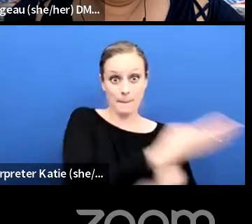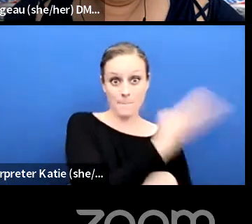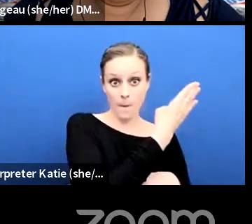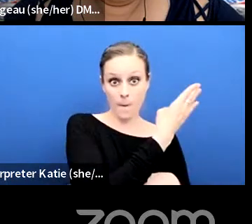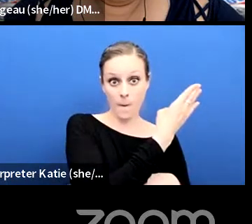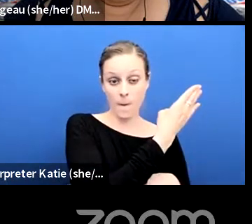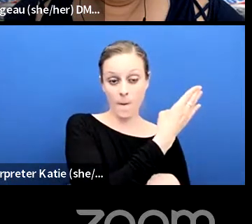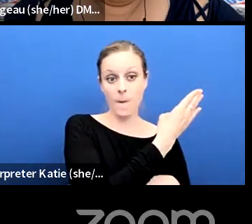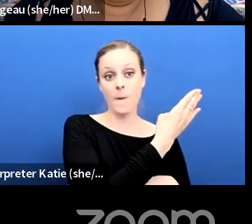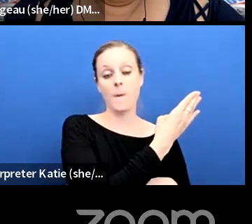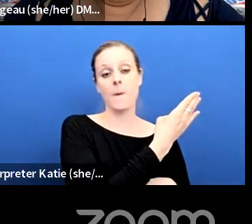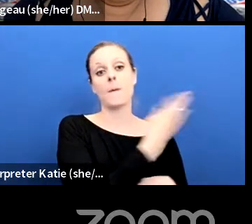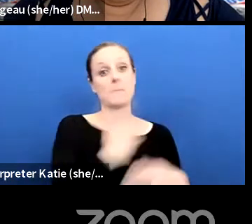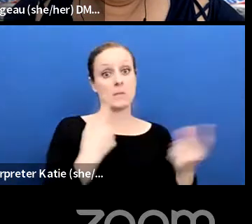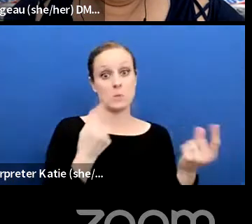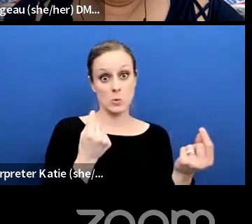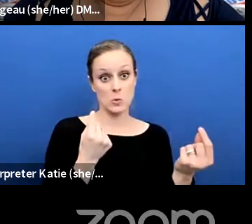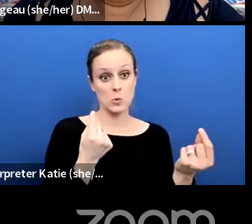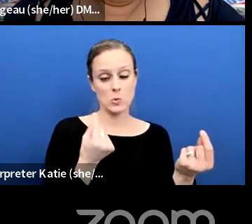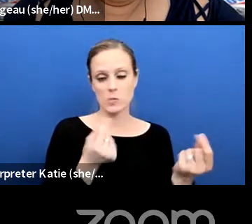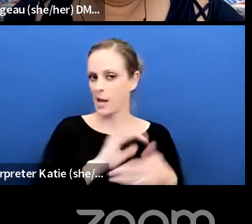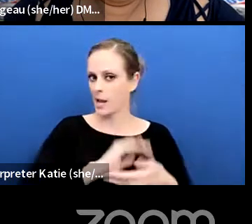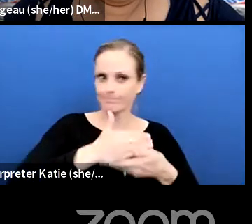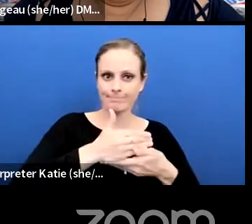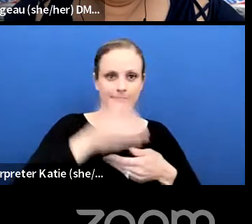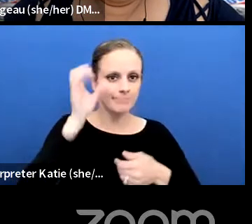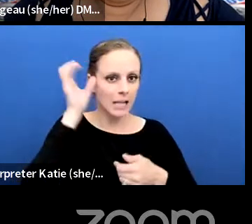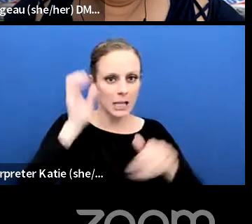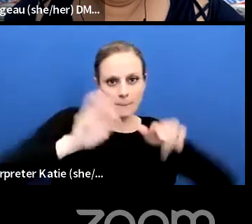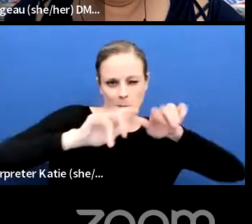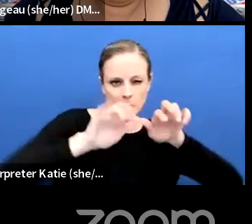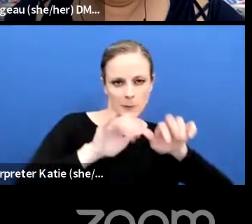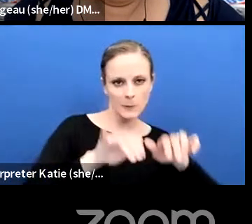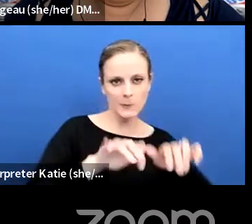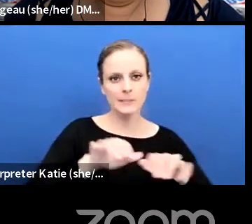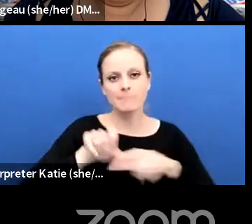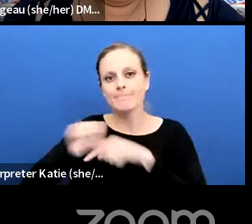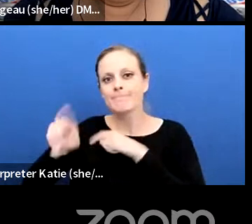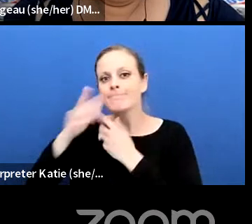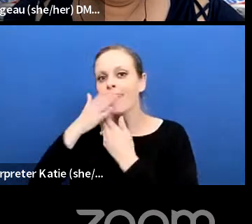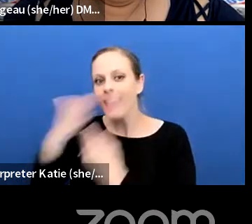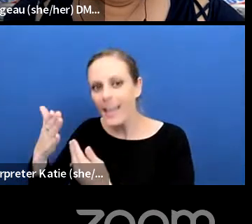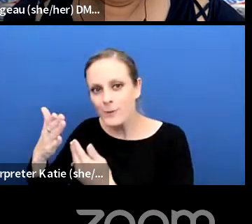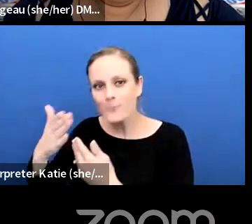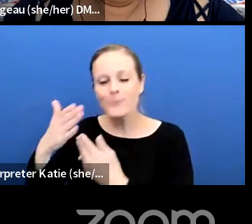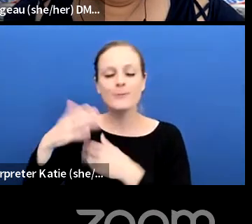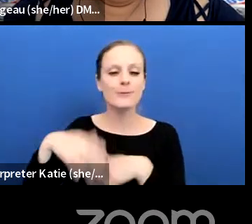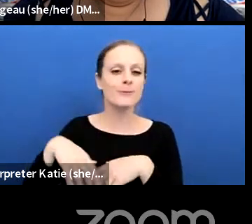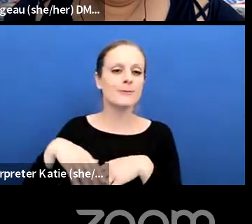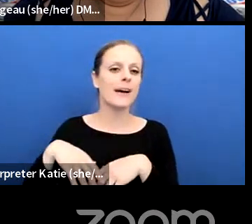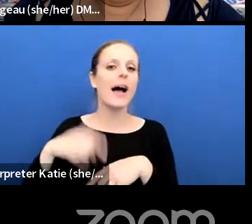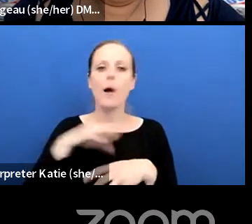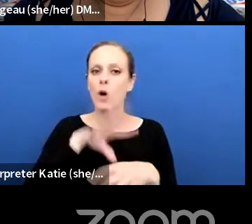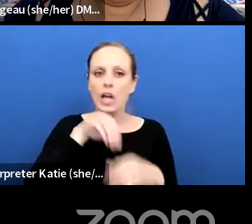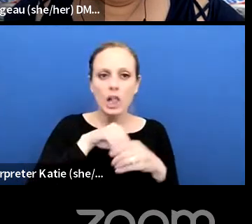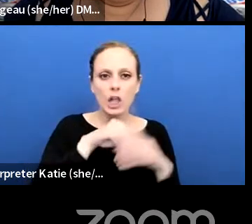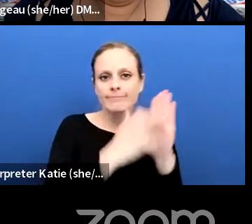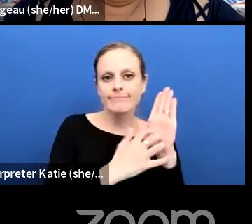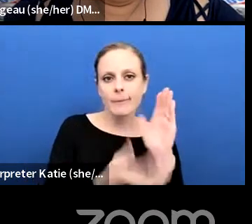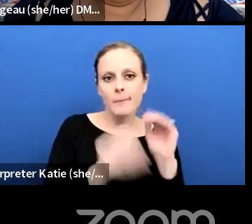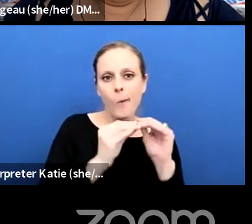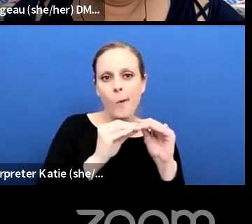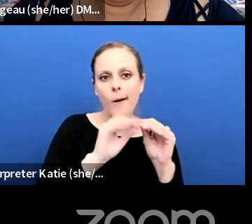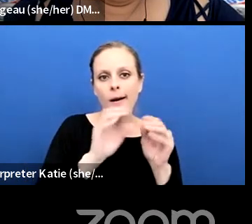I'm on my computer and I'm typing up thank yous, and I'll include any more